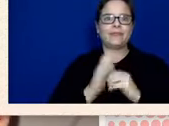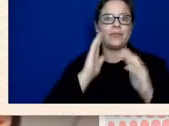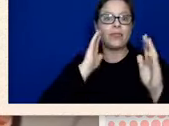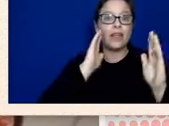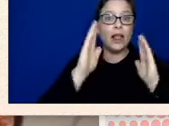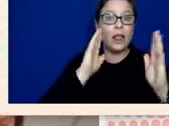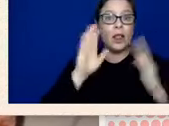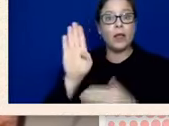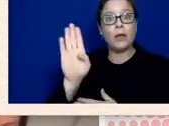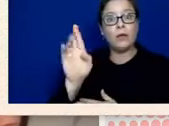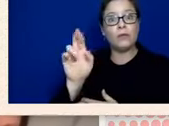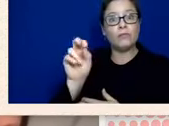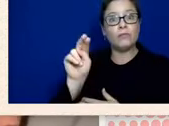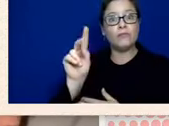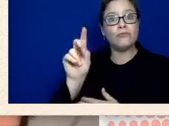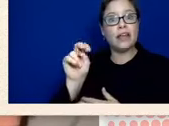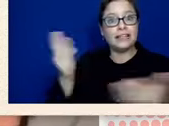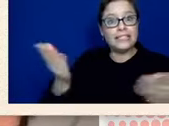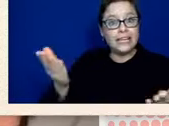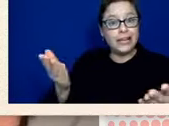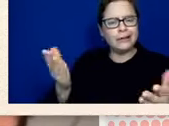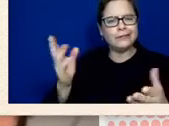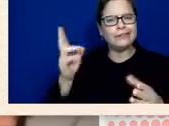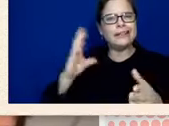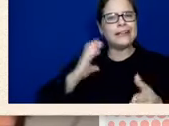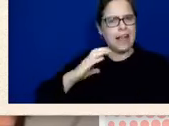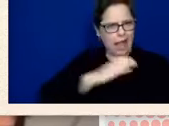Hi, I'm Brandon. I've been on the council for 1 year.